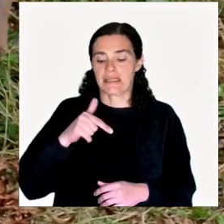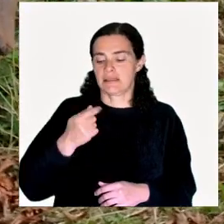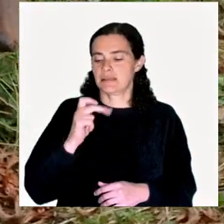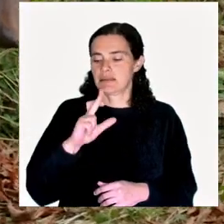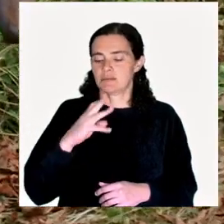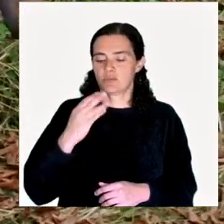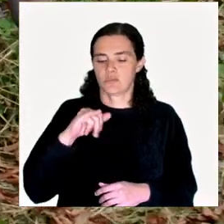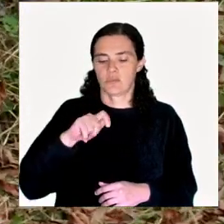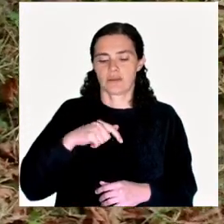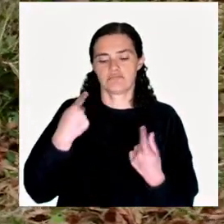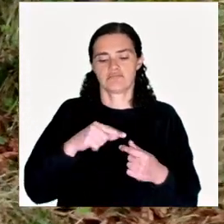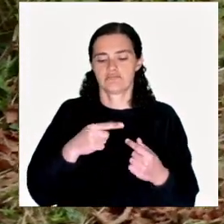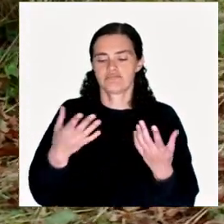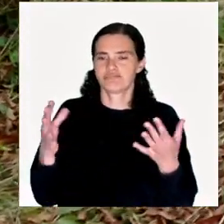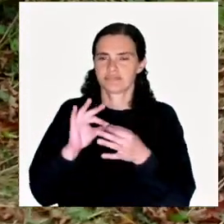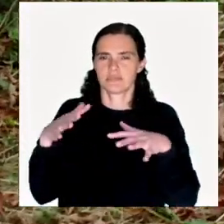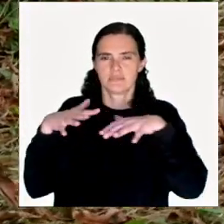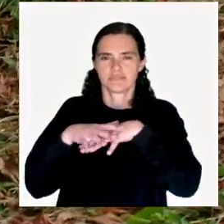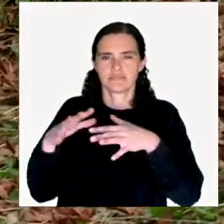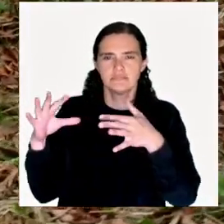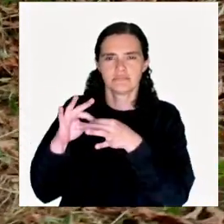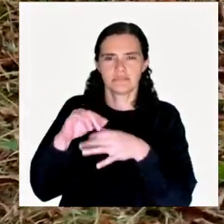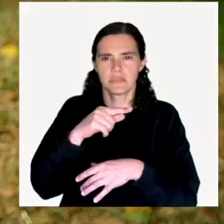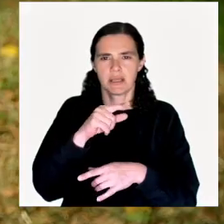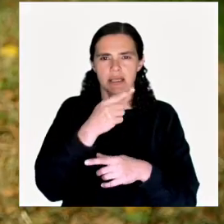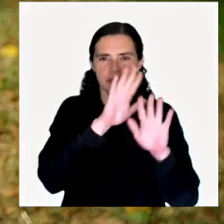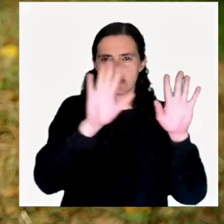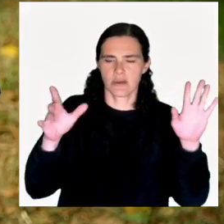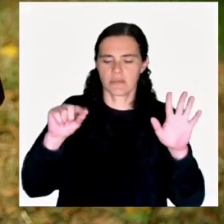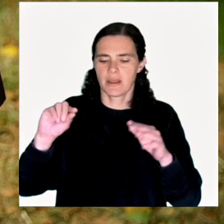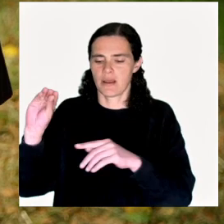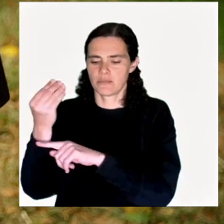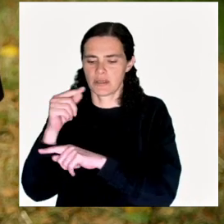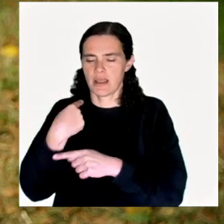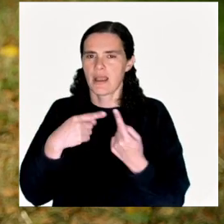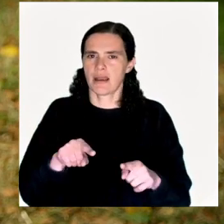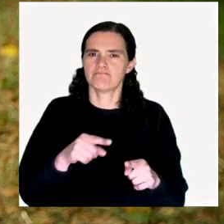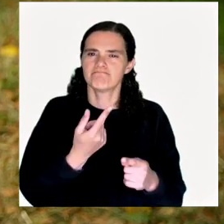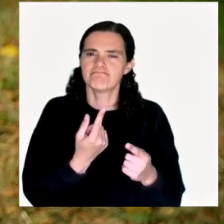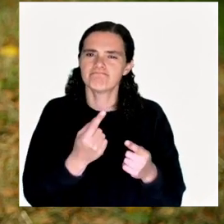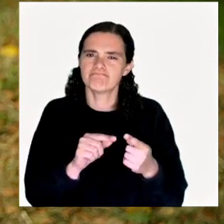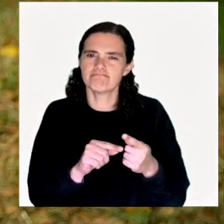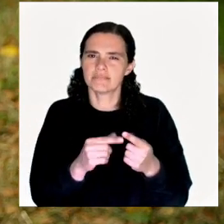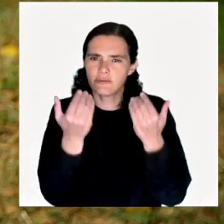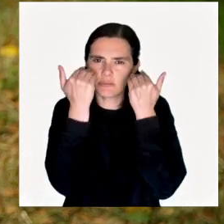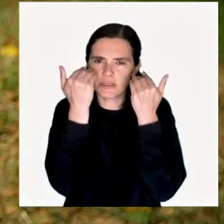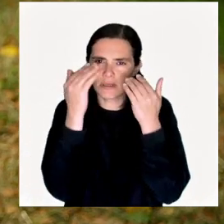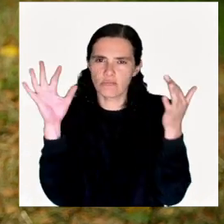intertwined with the exhibition and the object, you have this element of